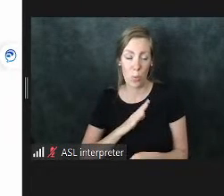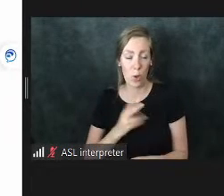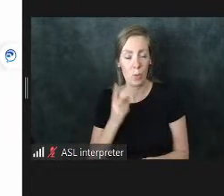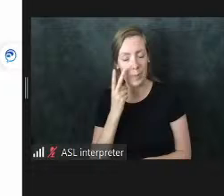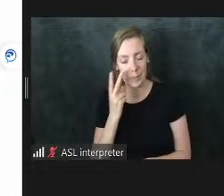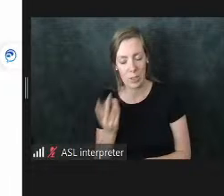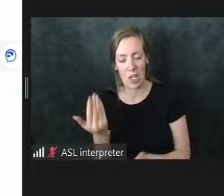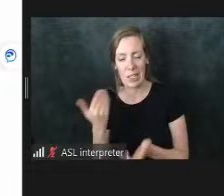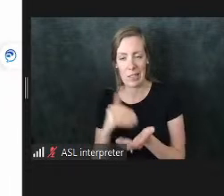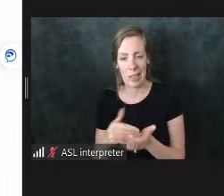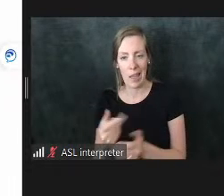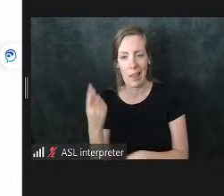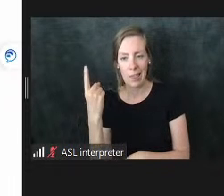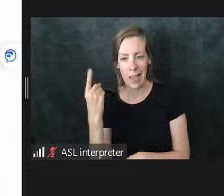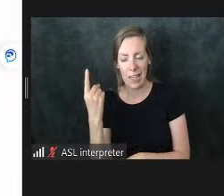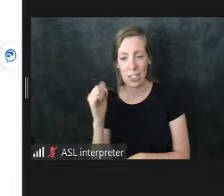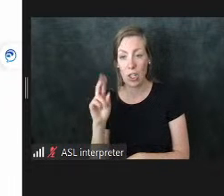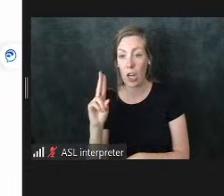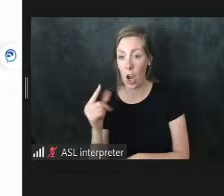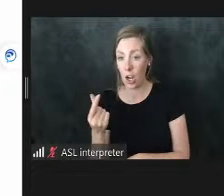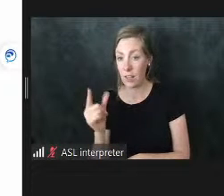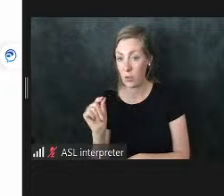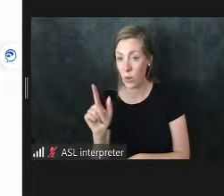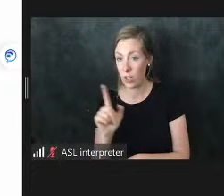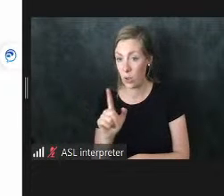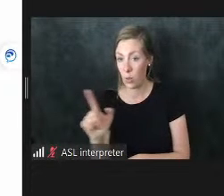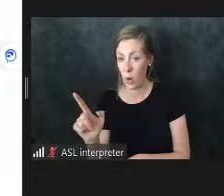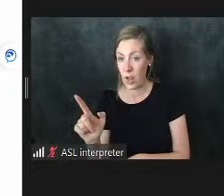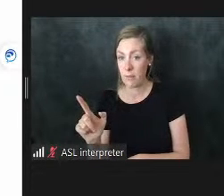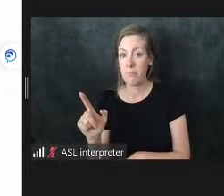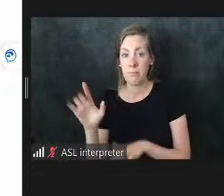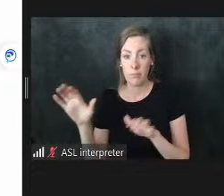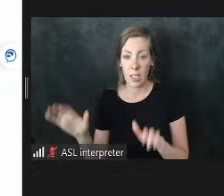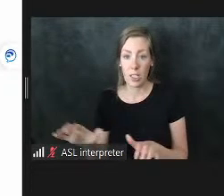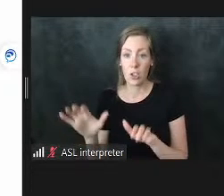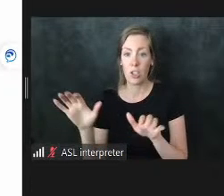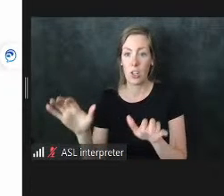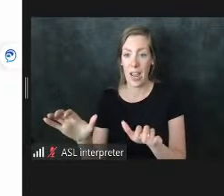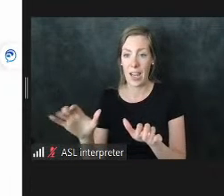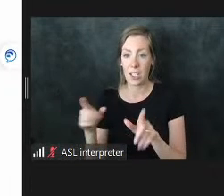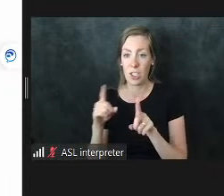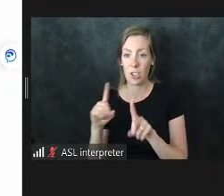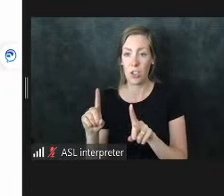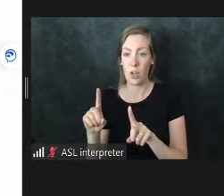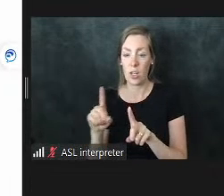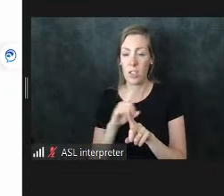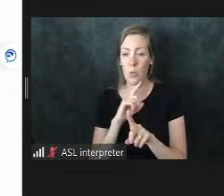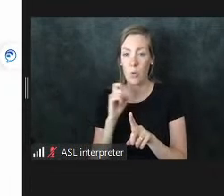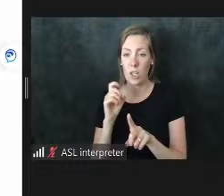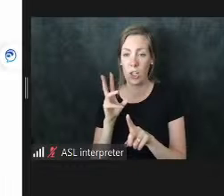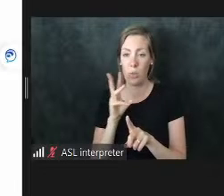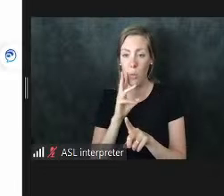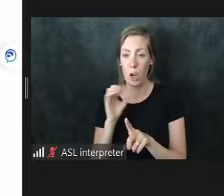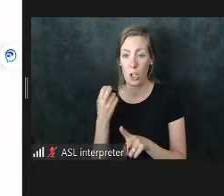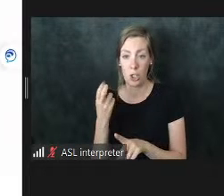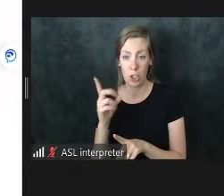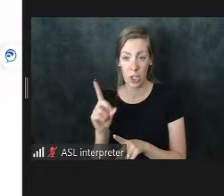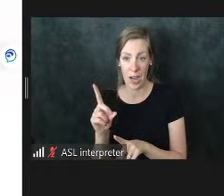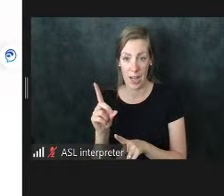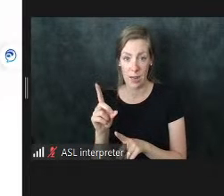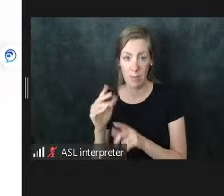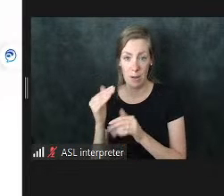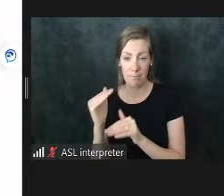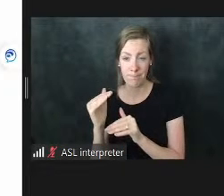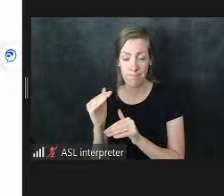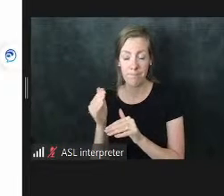of 2021, the algo State de Water agua Board took unprecedented action in the Russian River watershed by curtailing over 1,800 appropriative